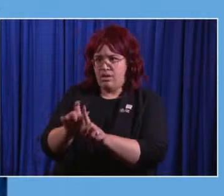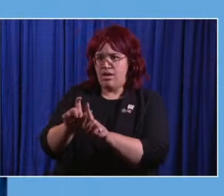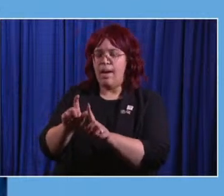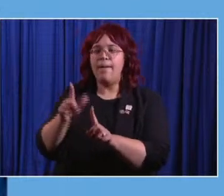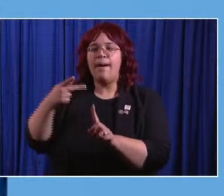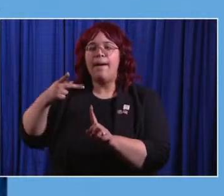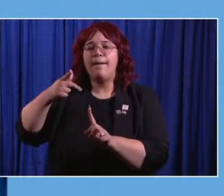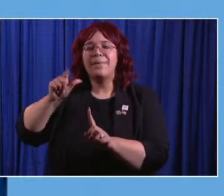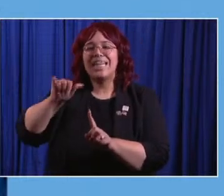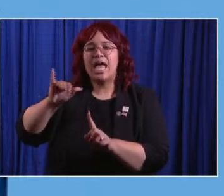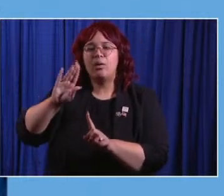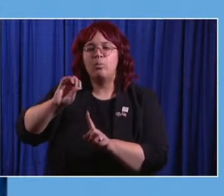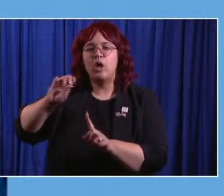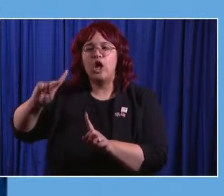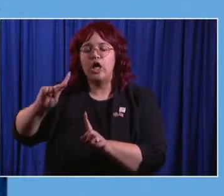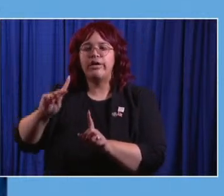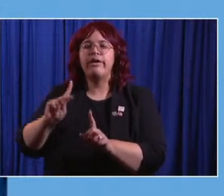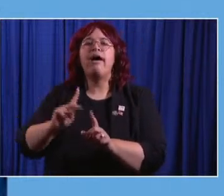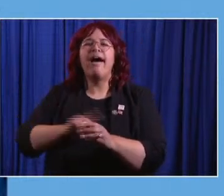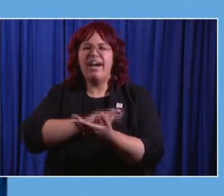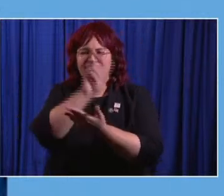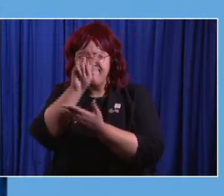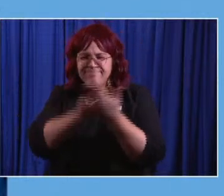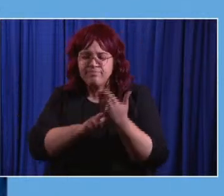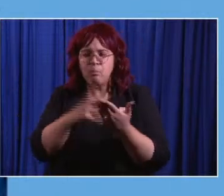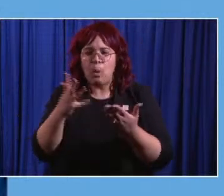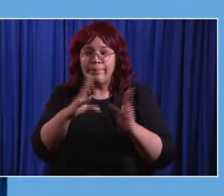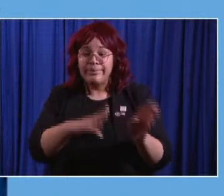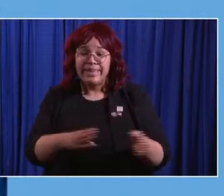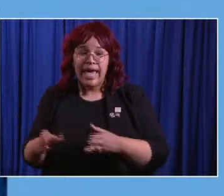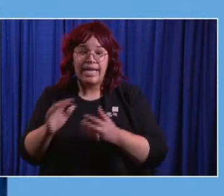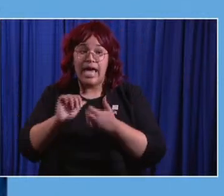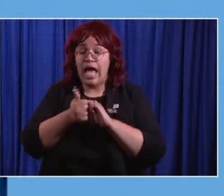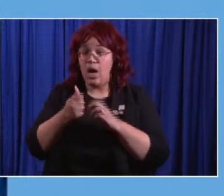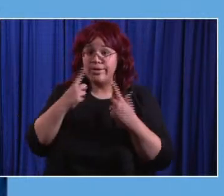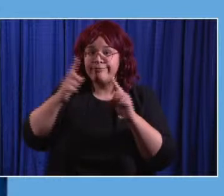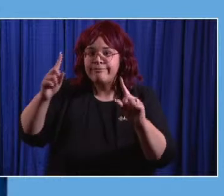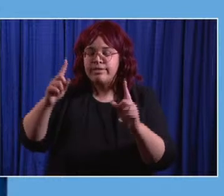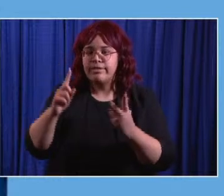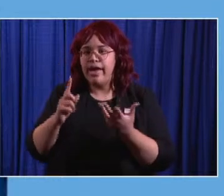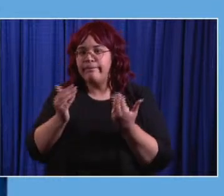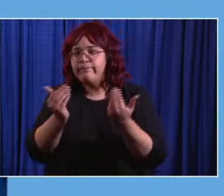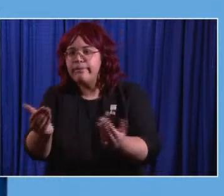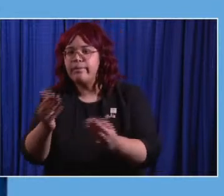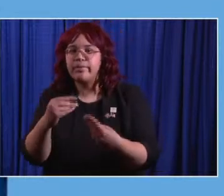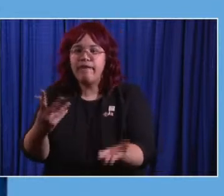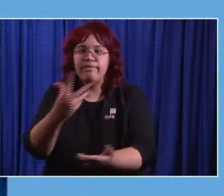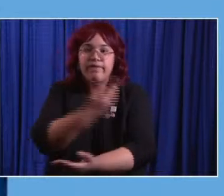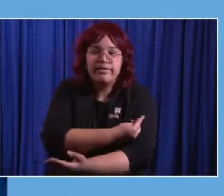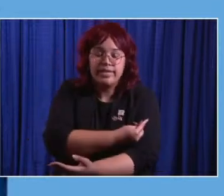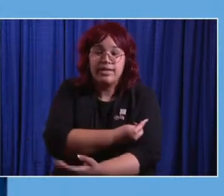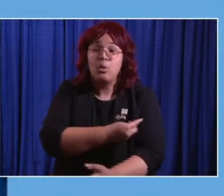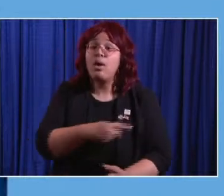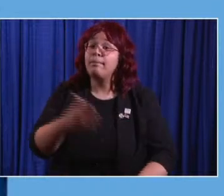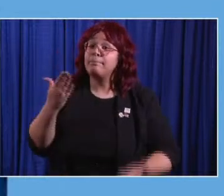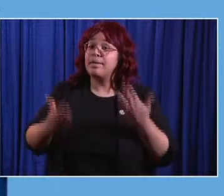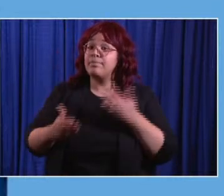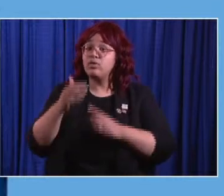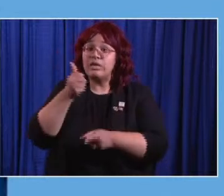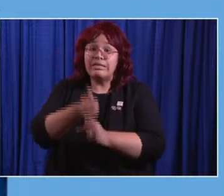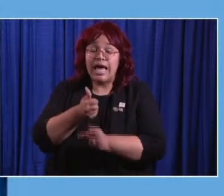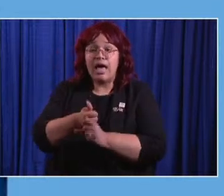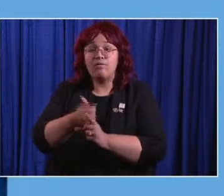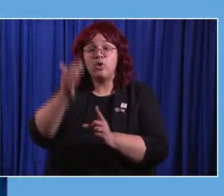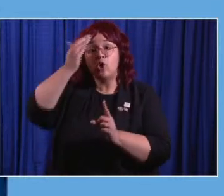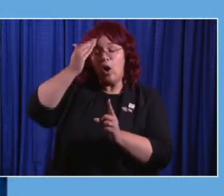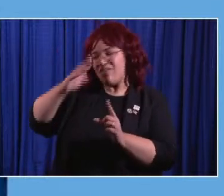who is homebound and they have not yet been vaccinated, you can call your local area agency on aging.